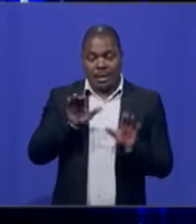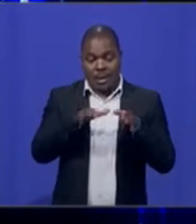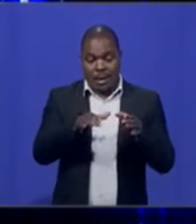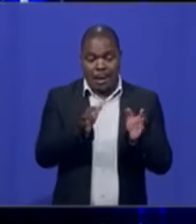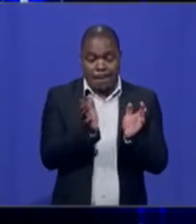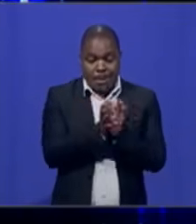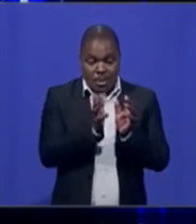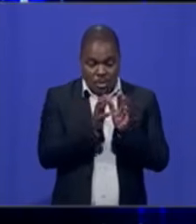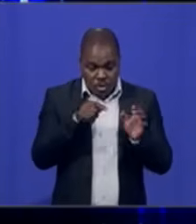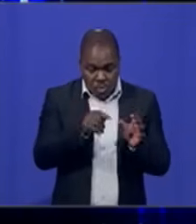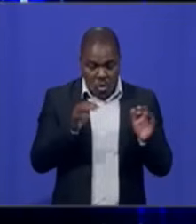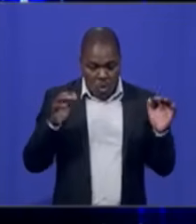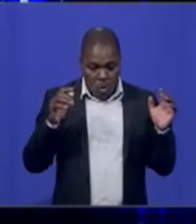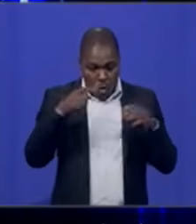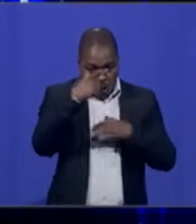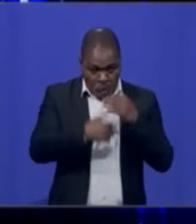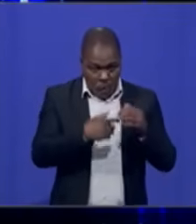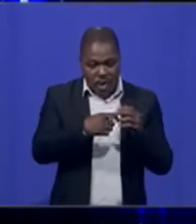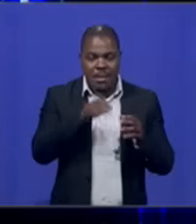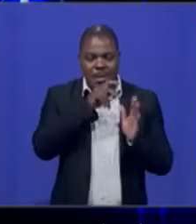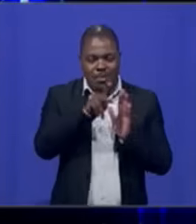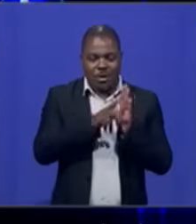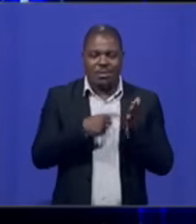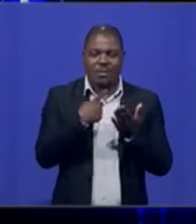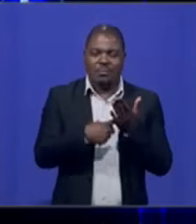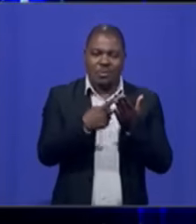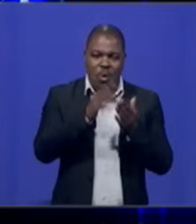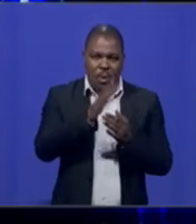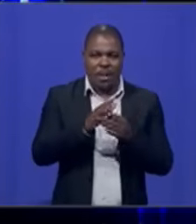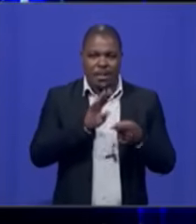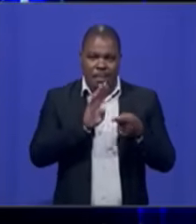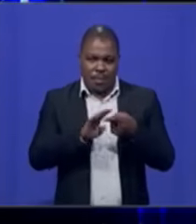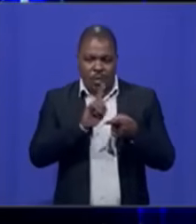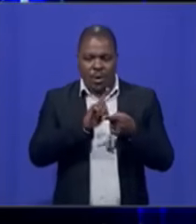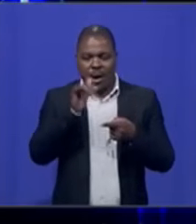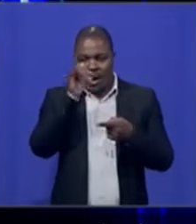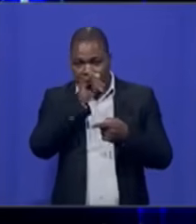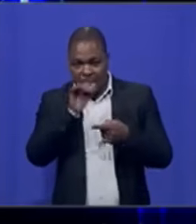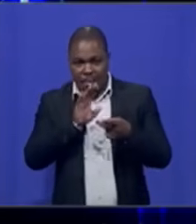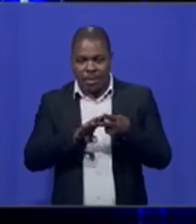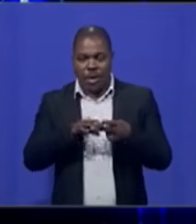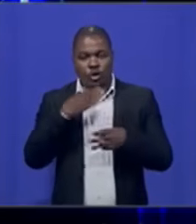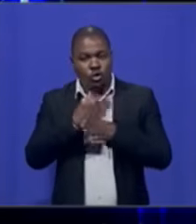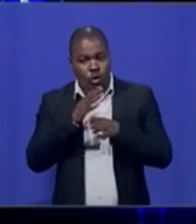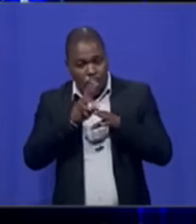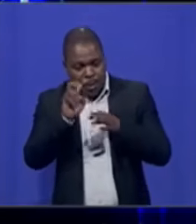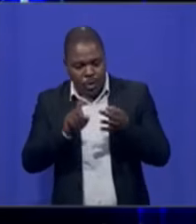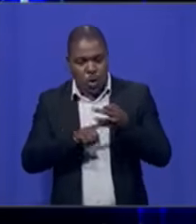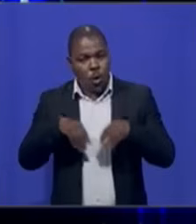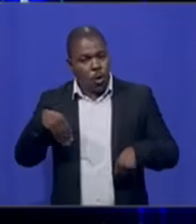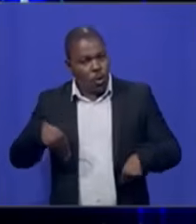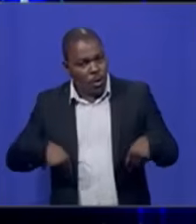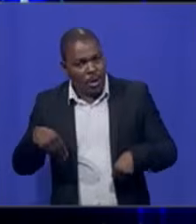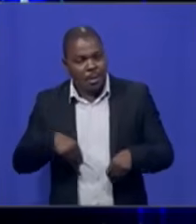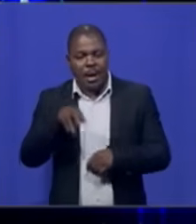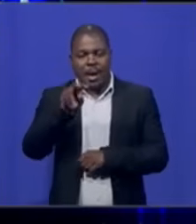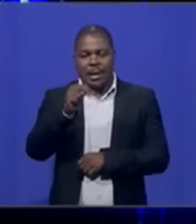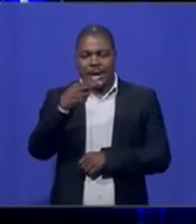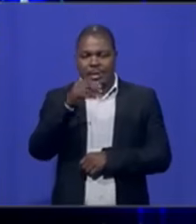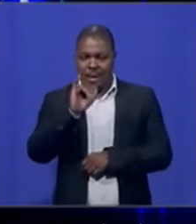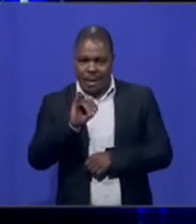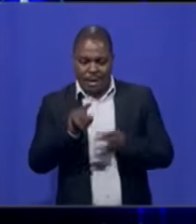mokga. Dintlha tse lebeletsweng ho hlahella ka sehlohong sebokeng sena di akga ka hare ditlolo tsa molao, tlhokeho ya mesebetsi, bobodu, NHI